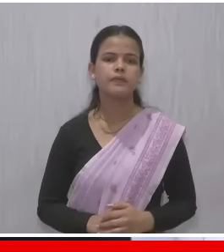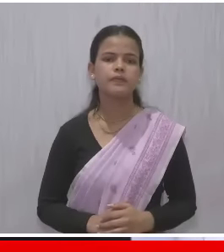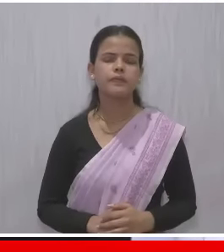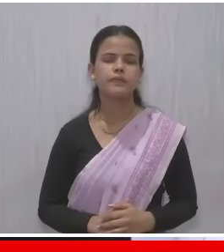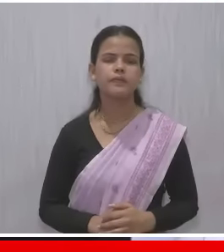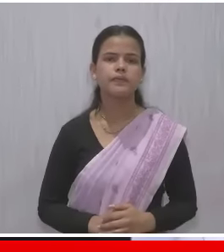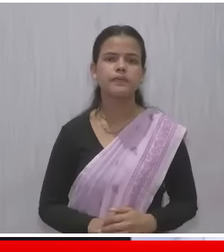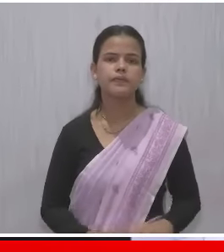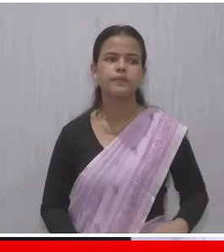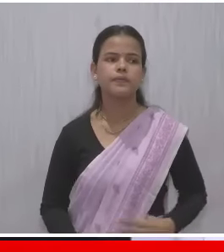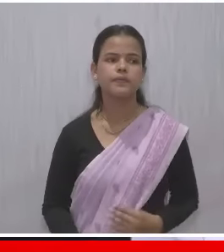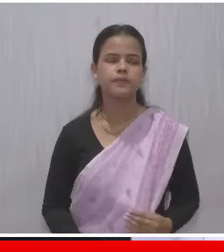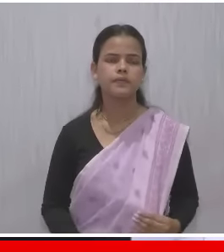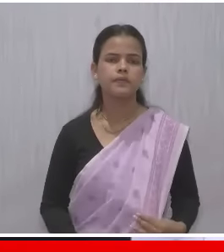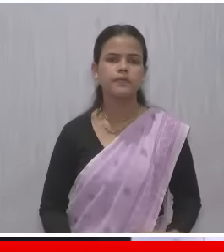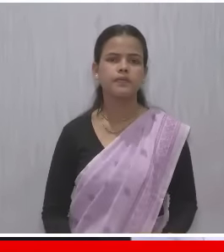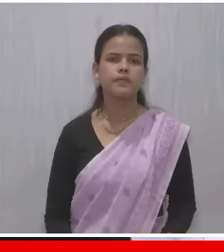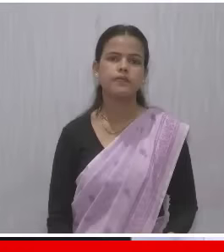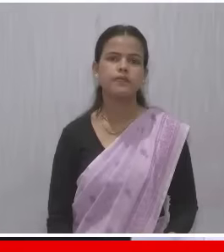Next.